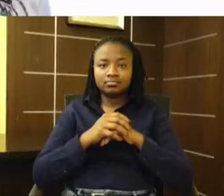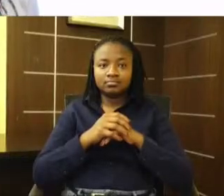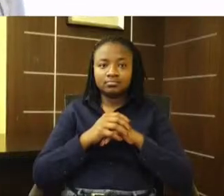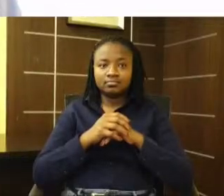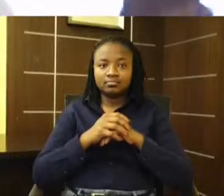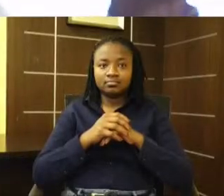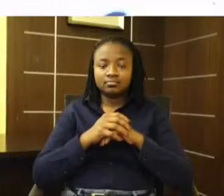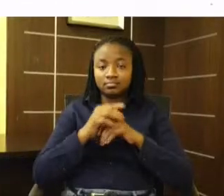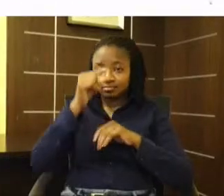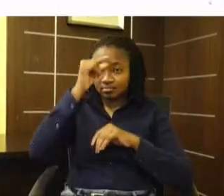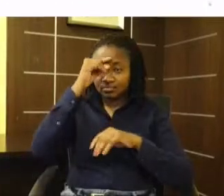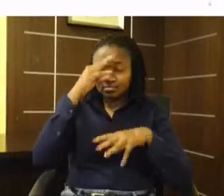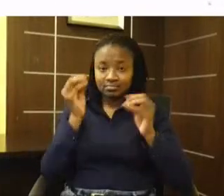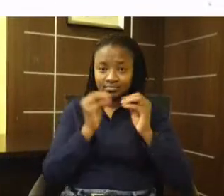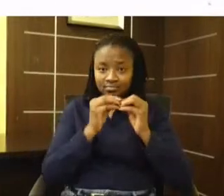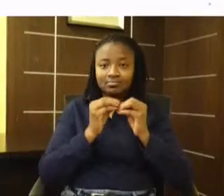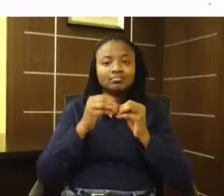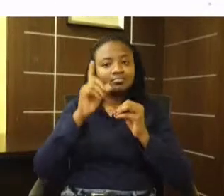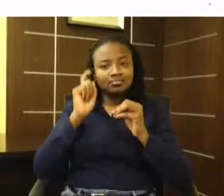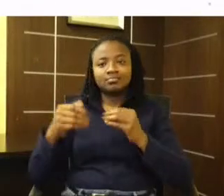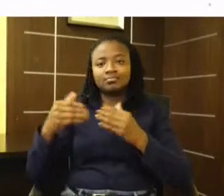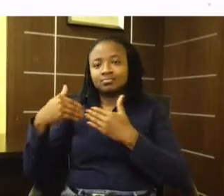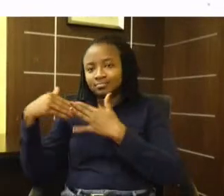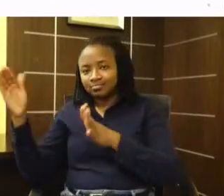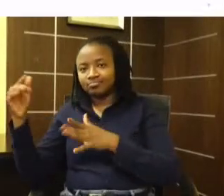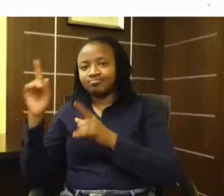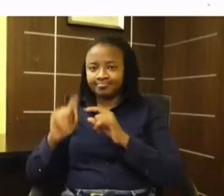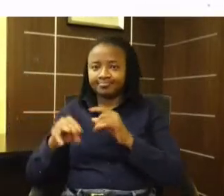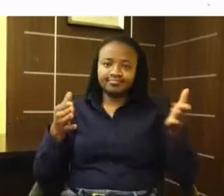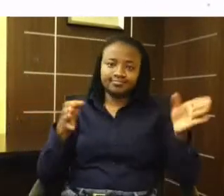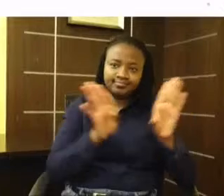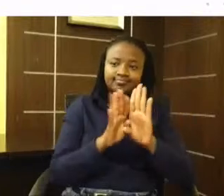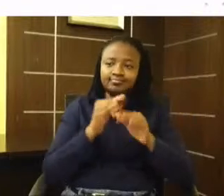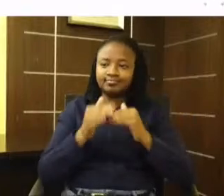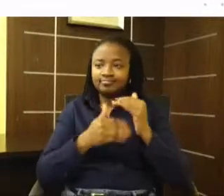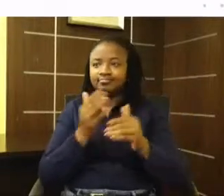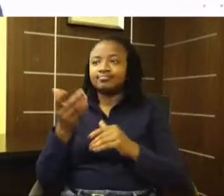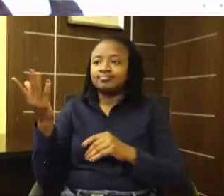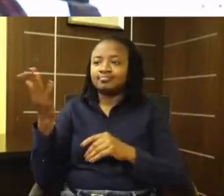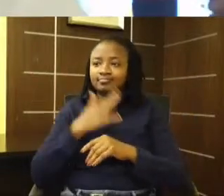Government meeting has to be opened and closed.